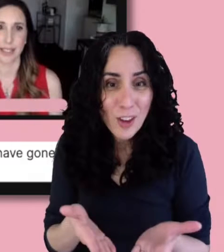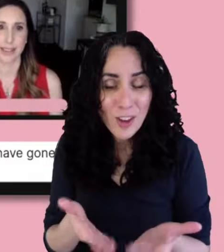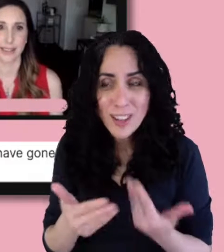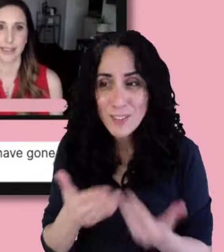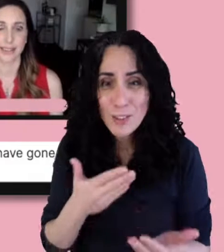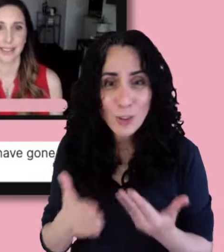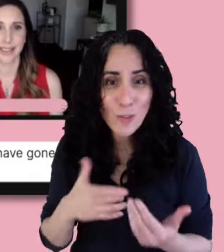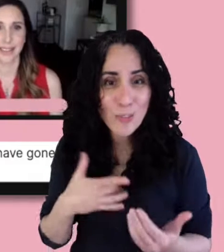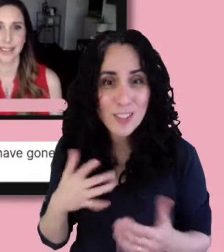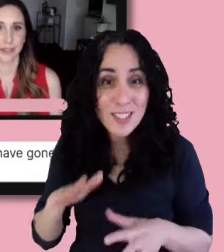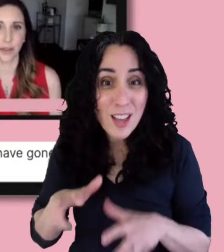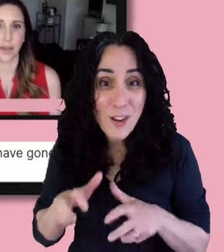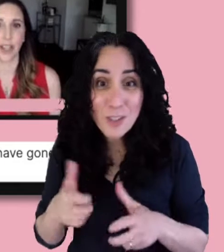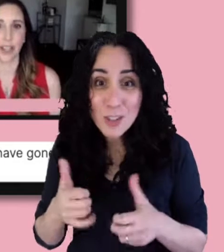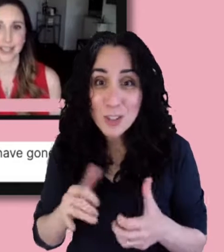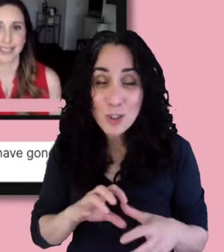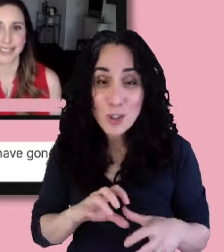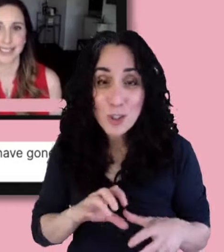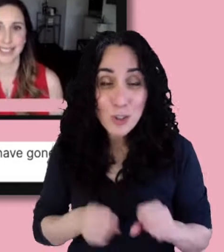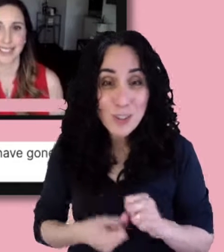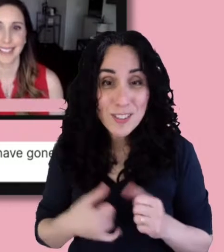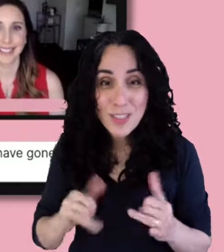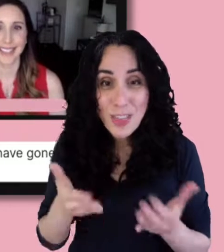right? It's still there.